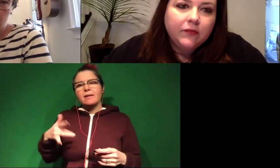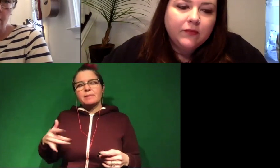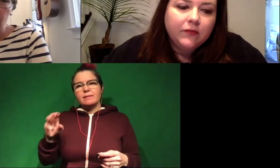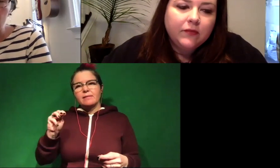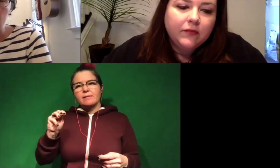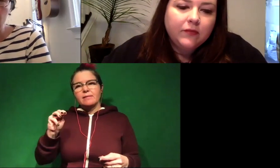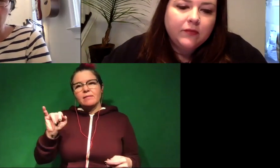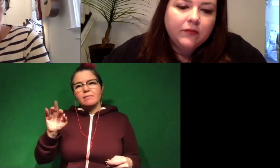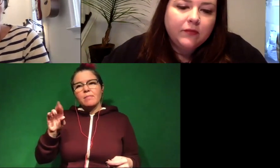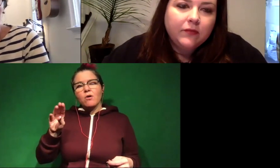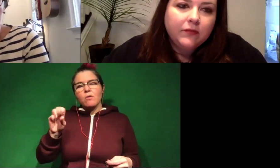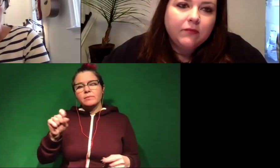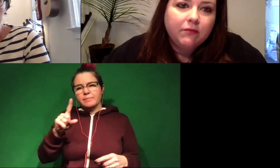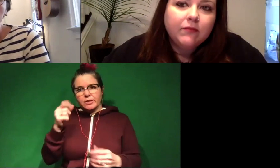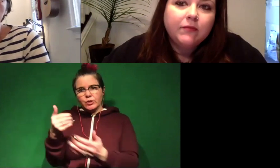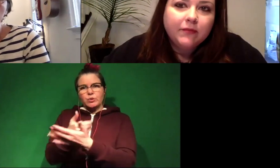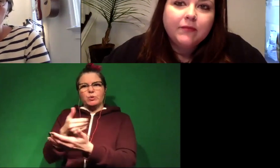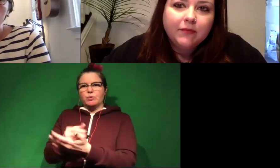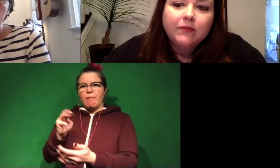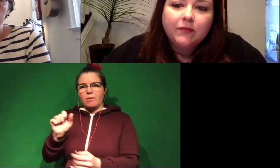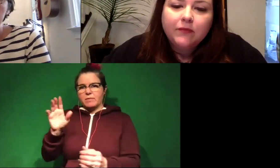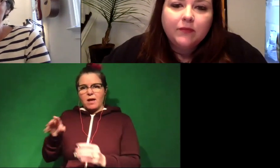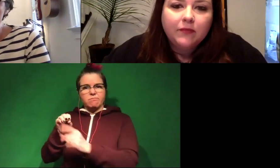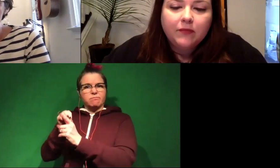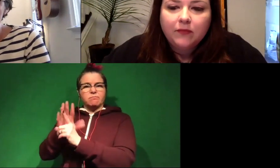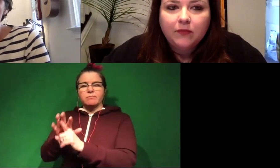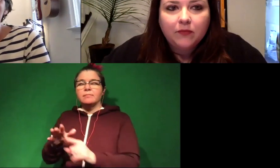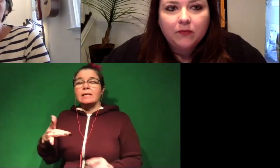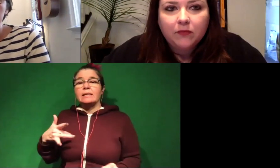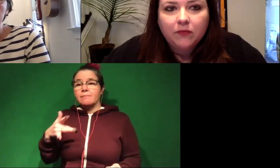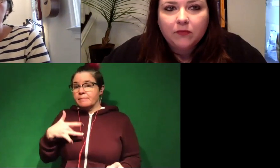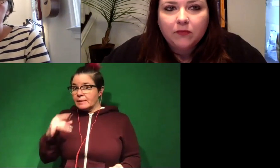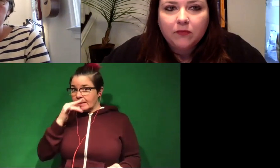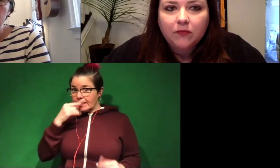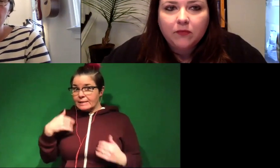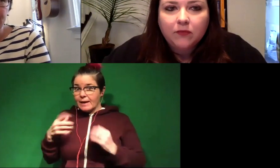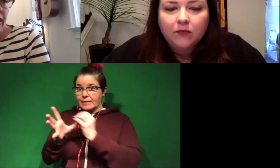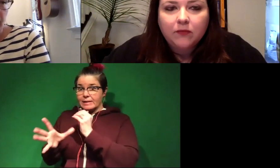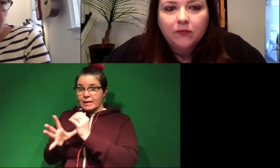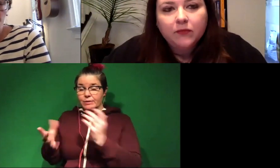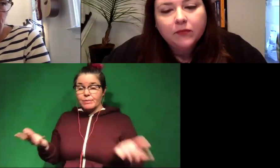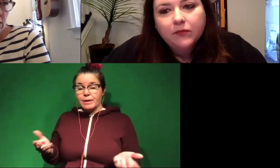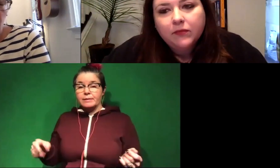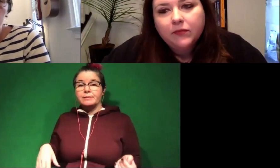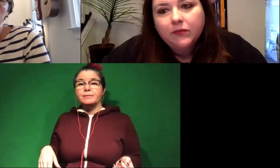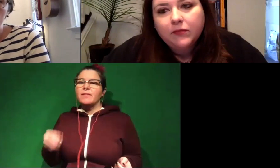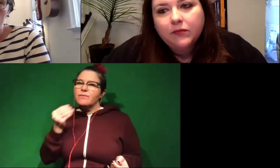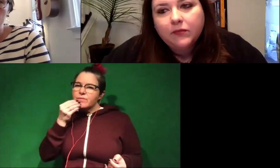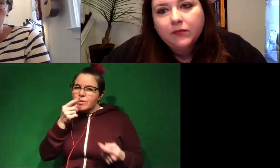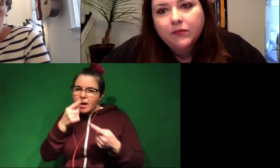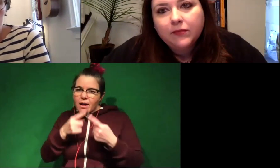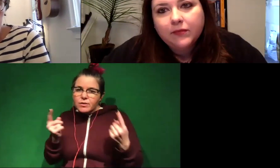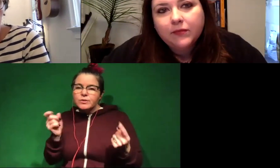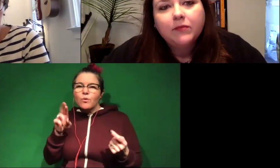they may encounter microbes they're not used to. Most kids that have diarrhea tends to either be a food allergy or